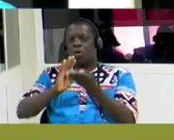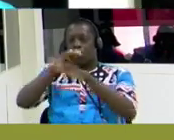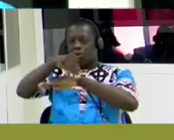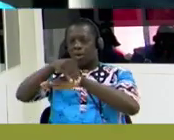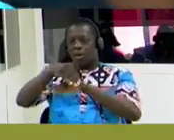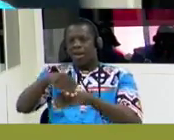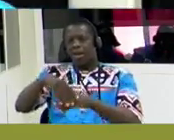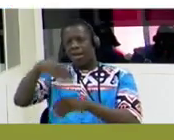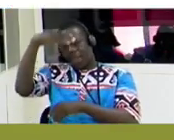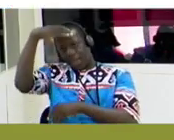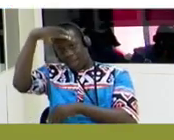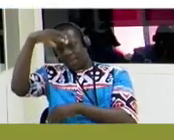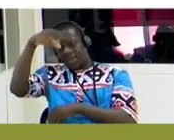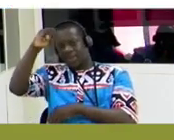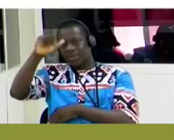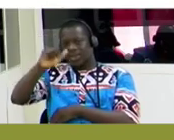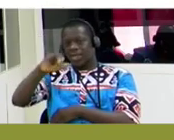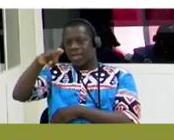Sanyang?